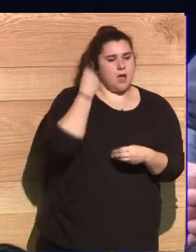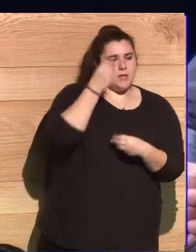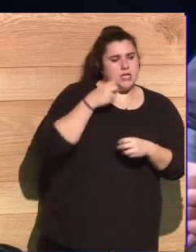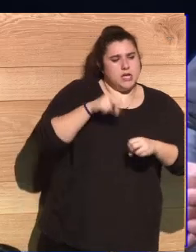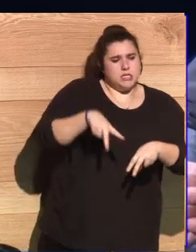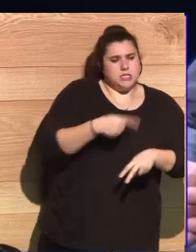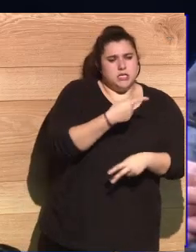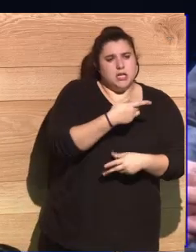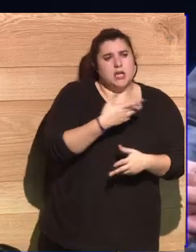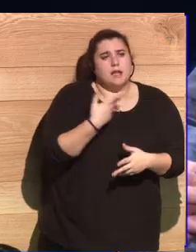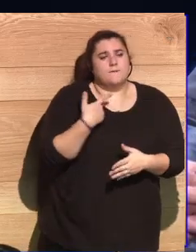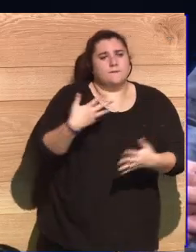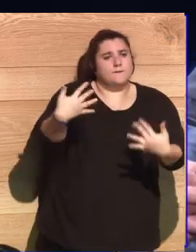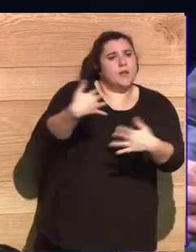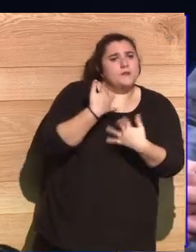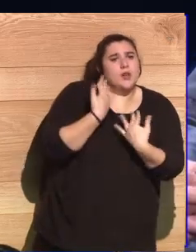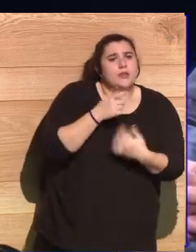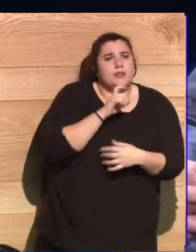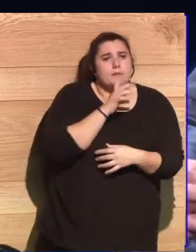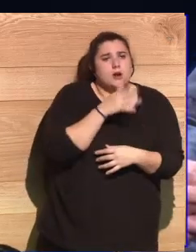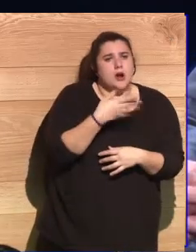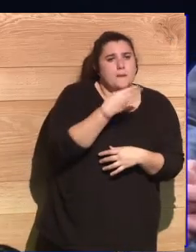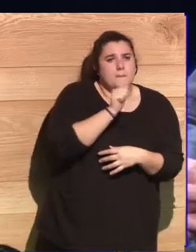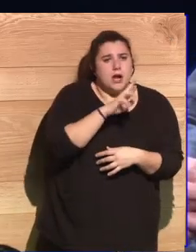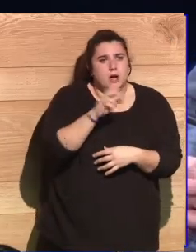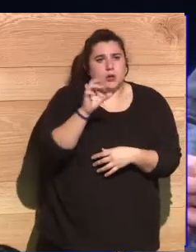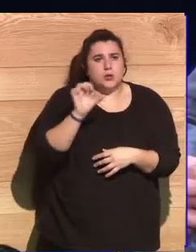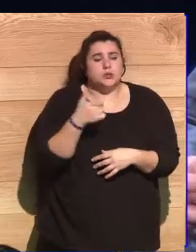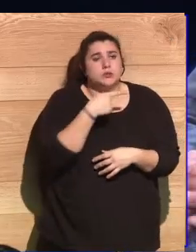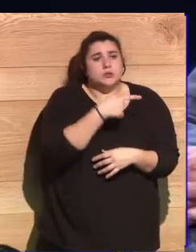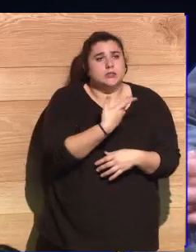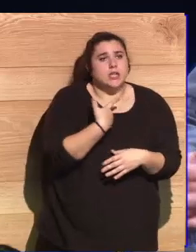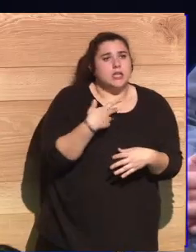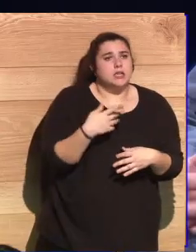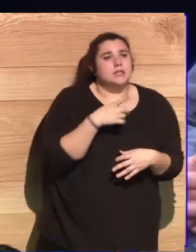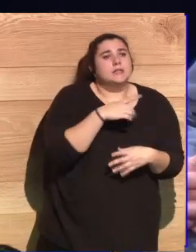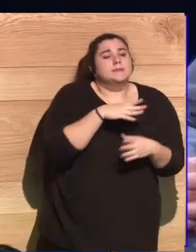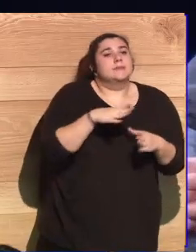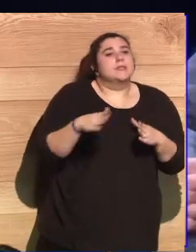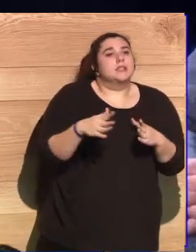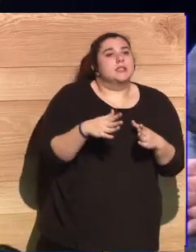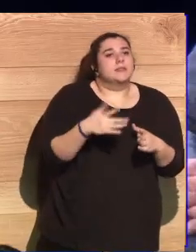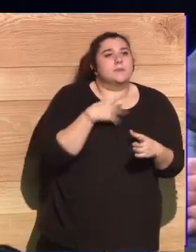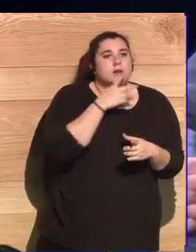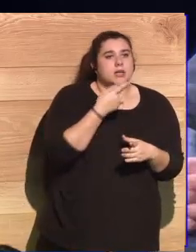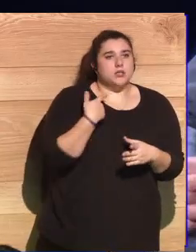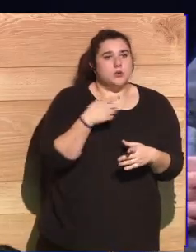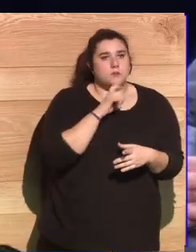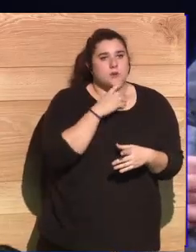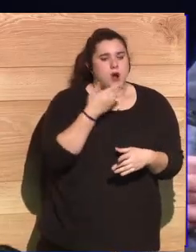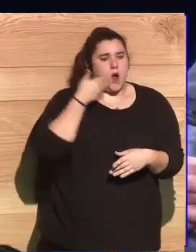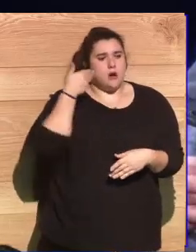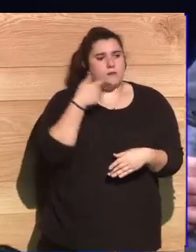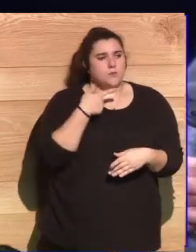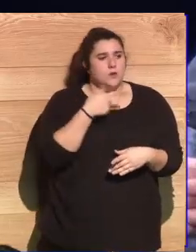of what that was. We had the influence of Barrows, the counterculture, American counterculture, well,